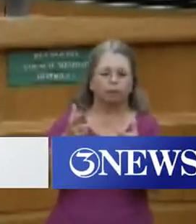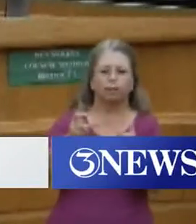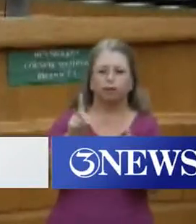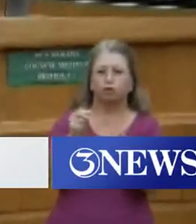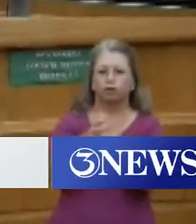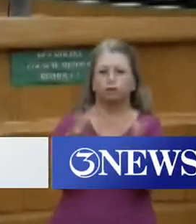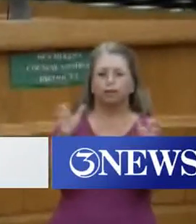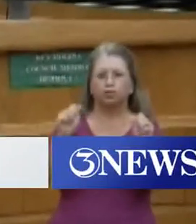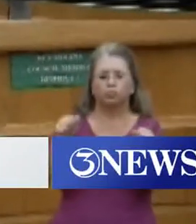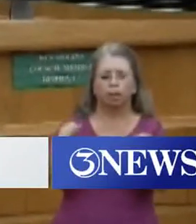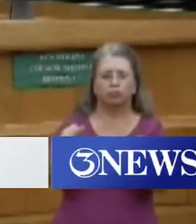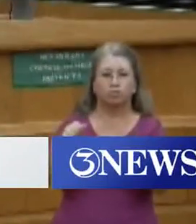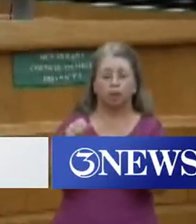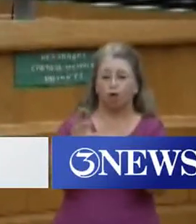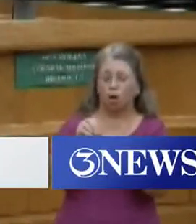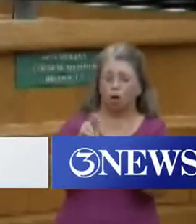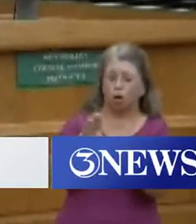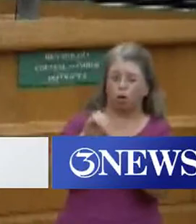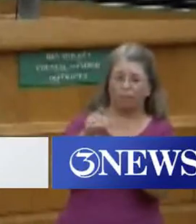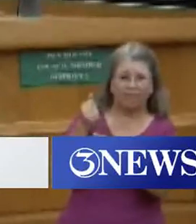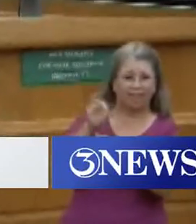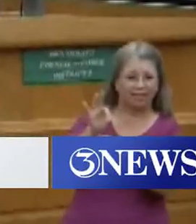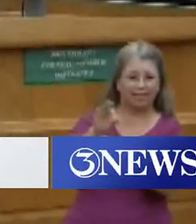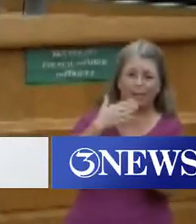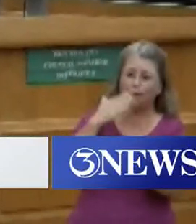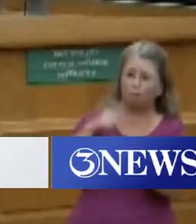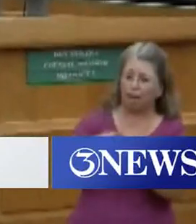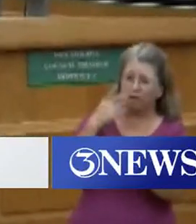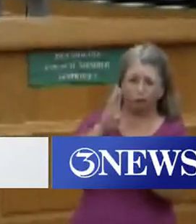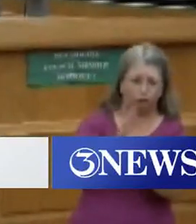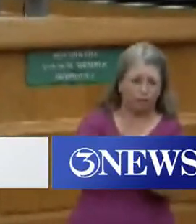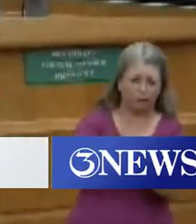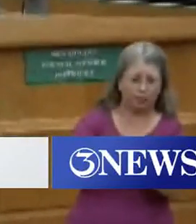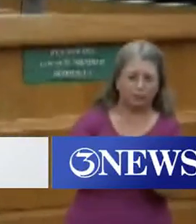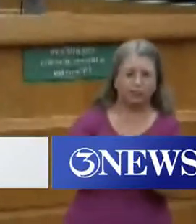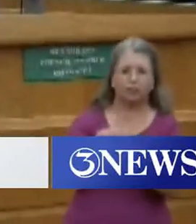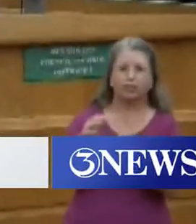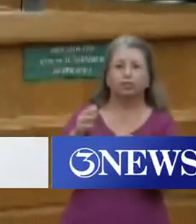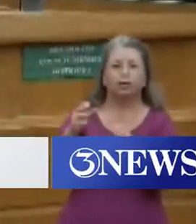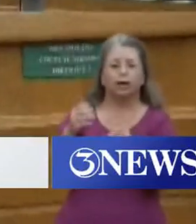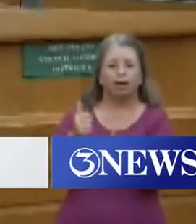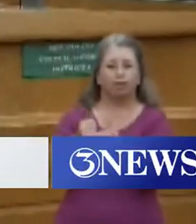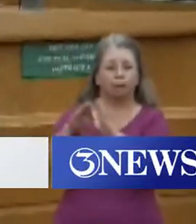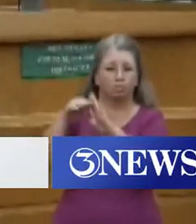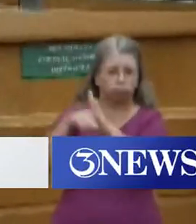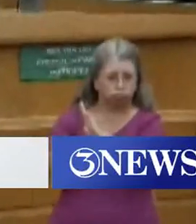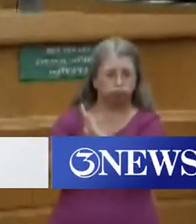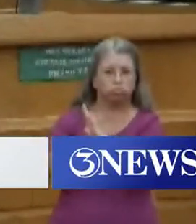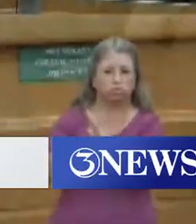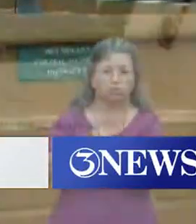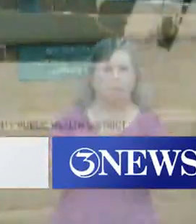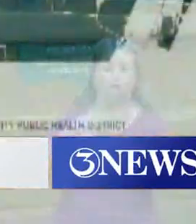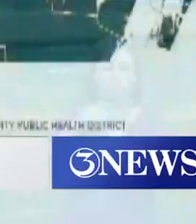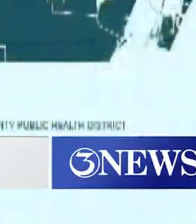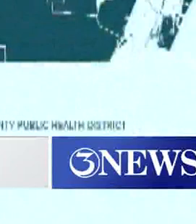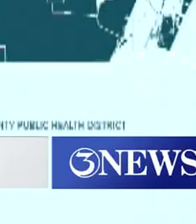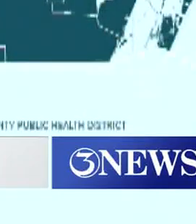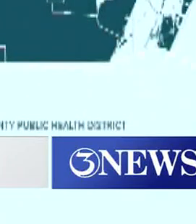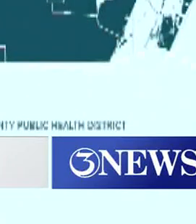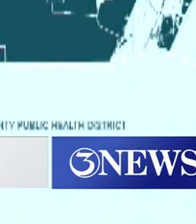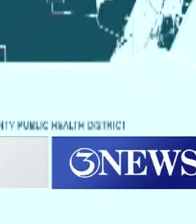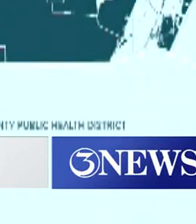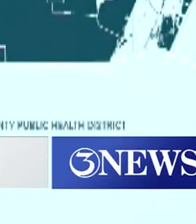COVID-19 is bad for business. Crushing the curve, good for business. So no shirt, no mask, no service.